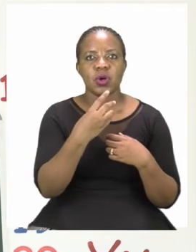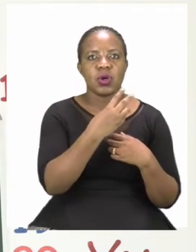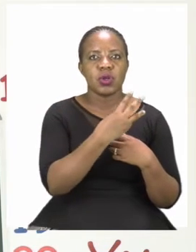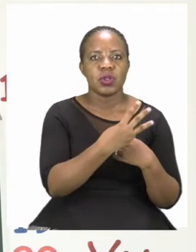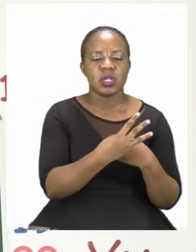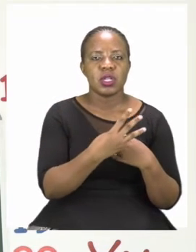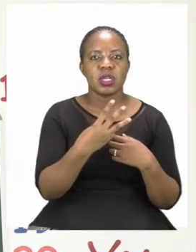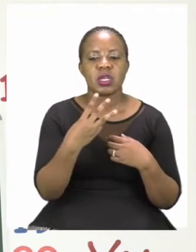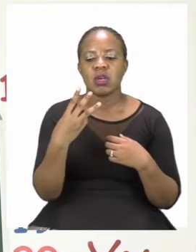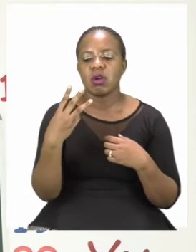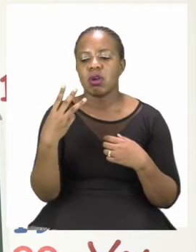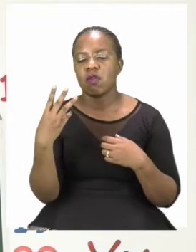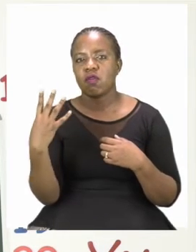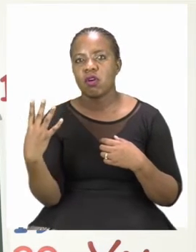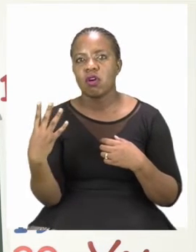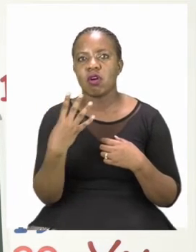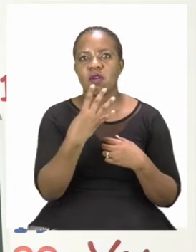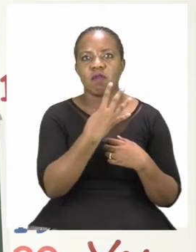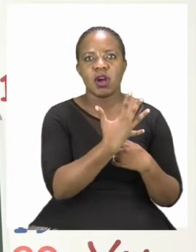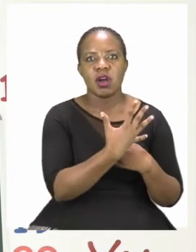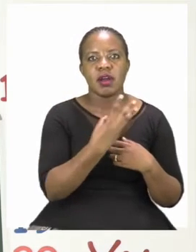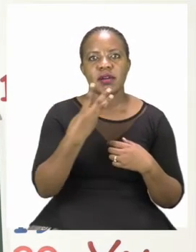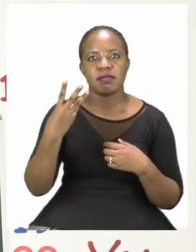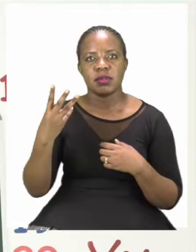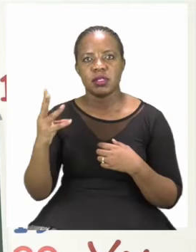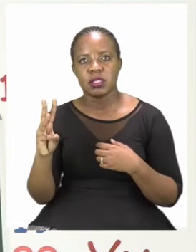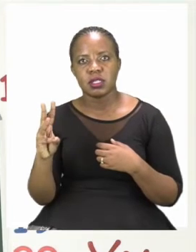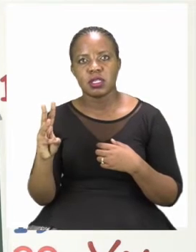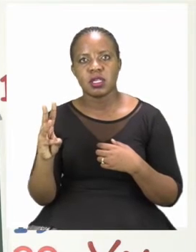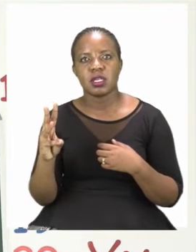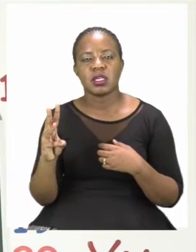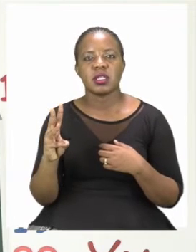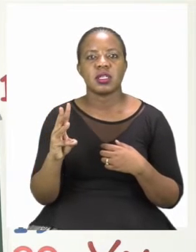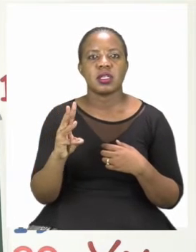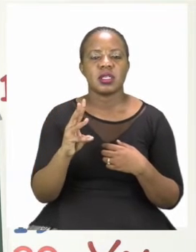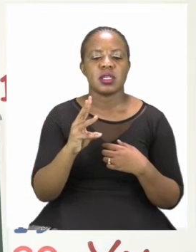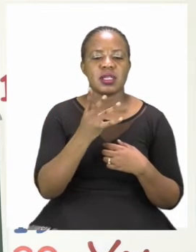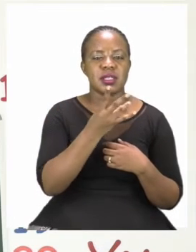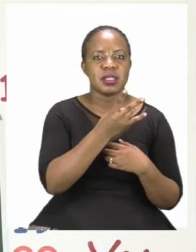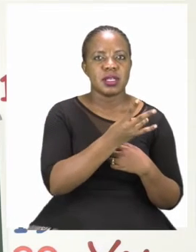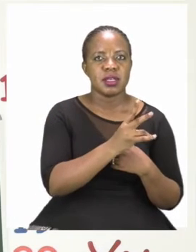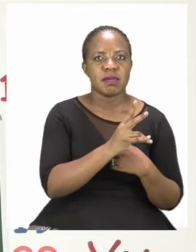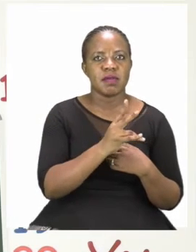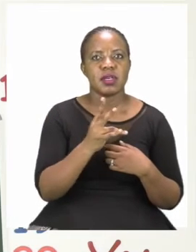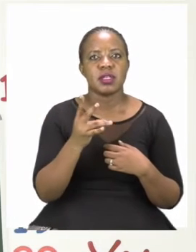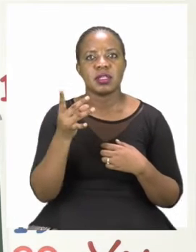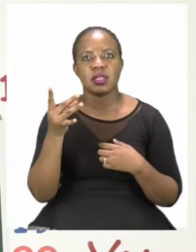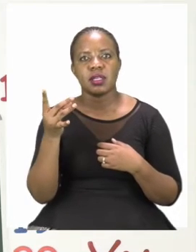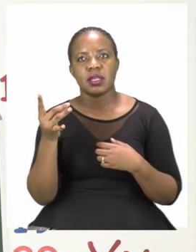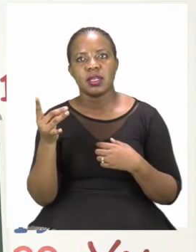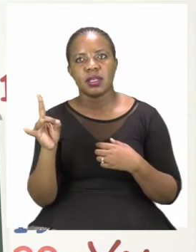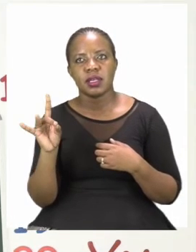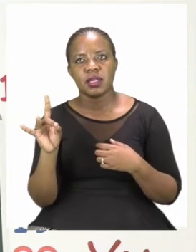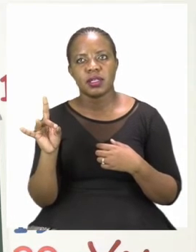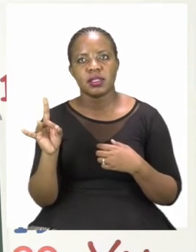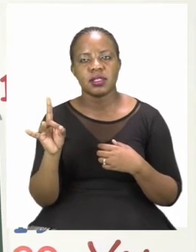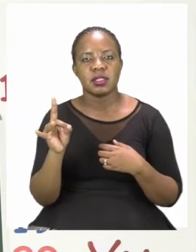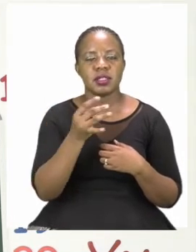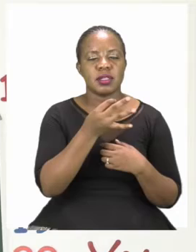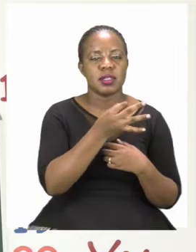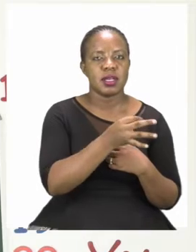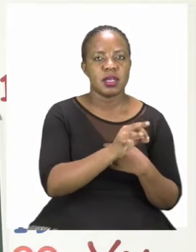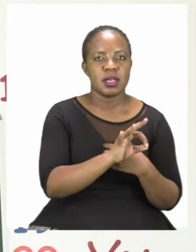turn the cards over and then pick one card. The card that you pick is going